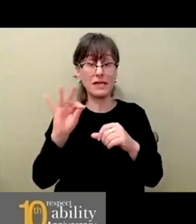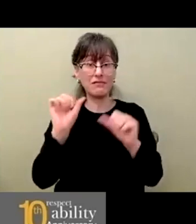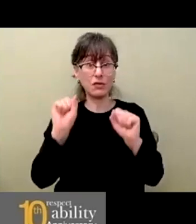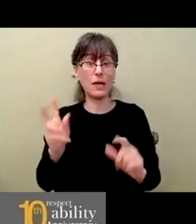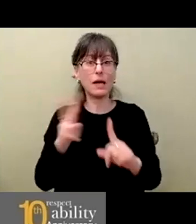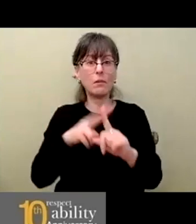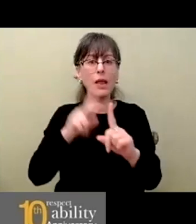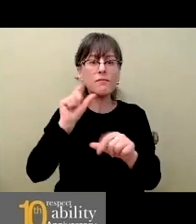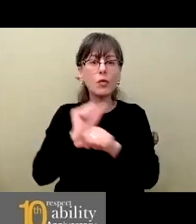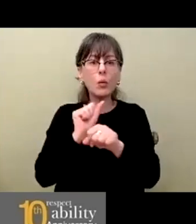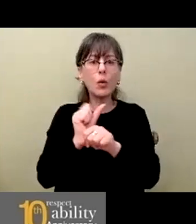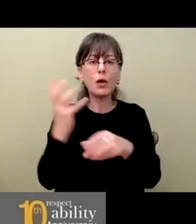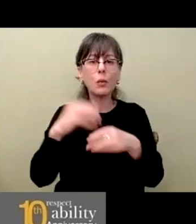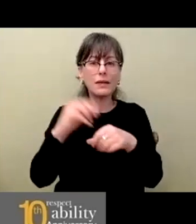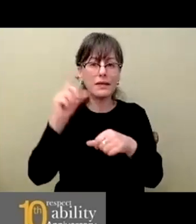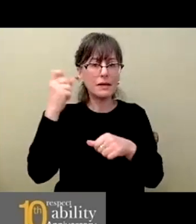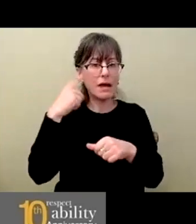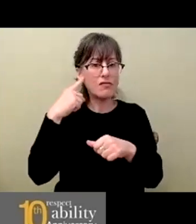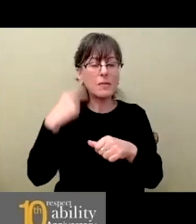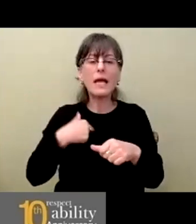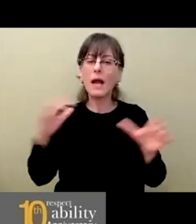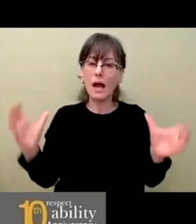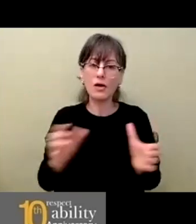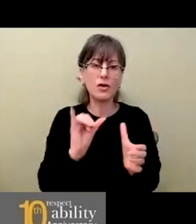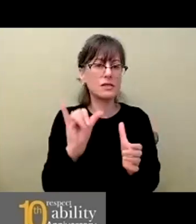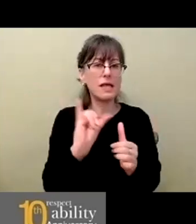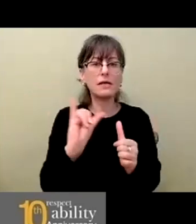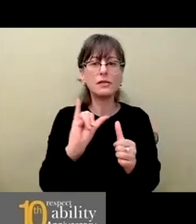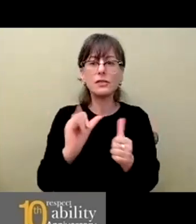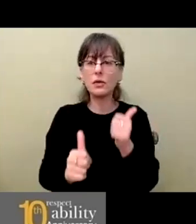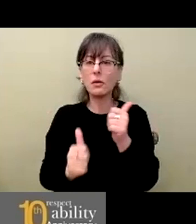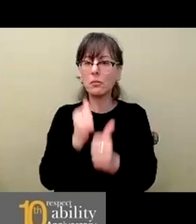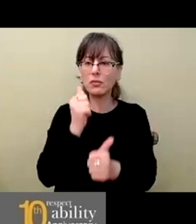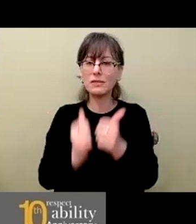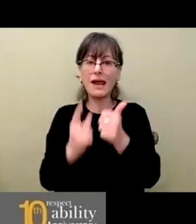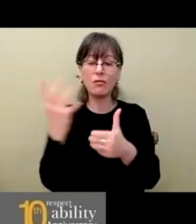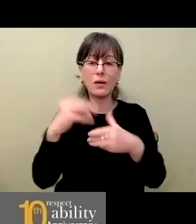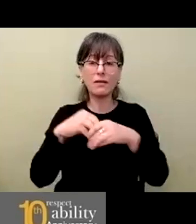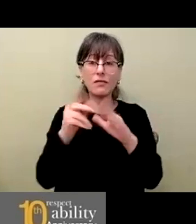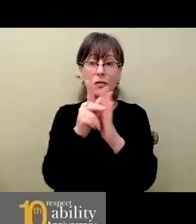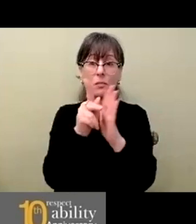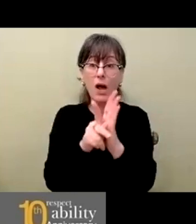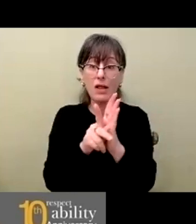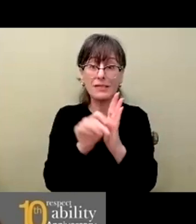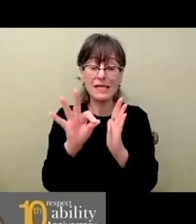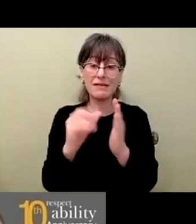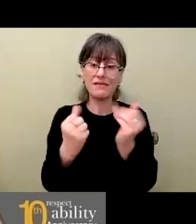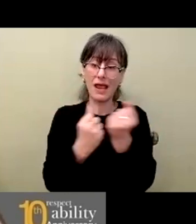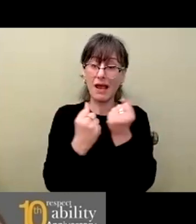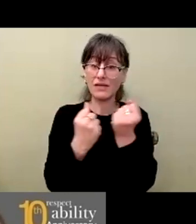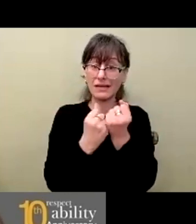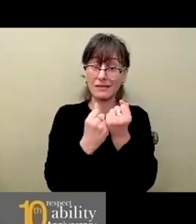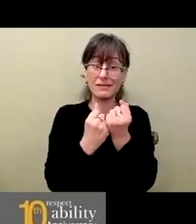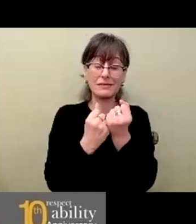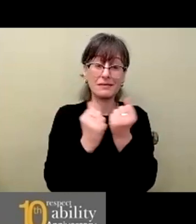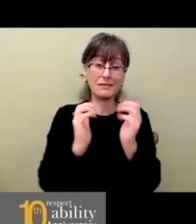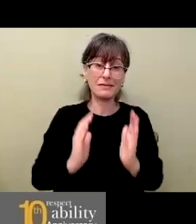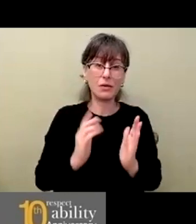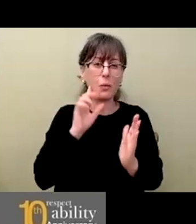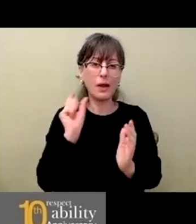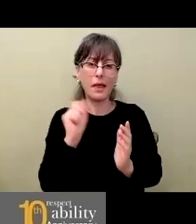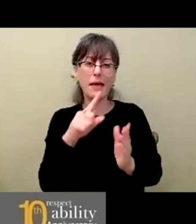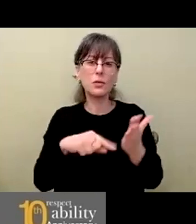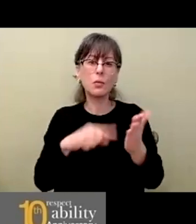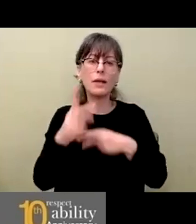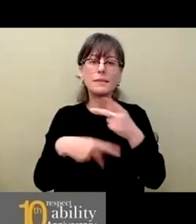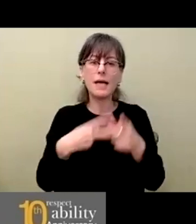government, I'd encourage you to do that, because most everybody in policy, if you're in an advocacy space, is going to ask you what kind of experience